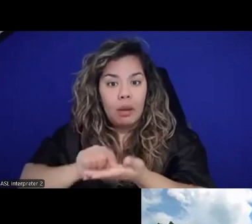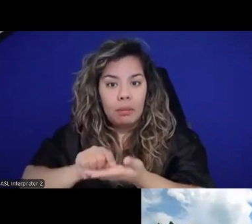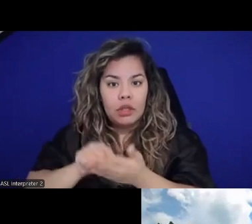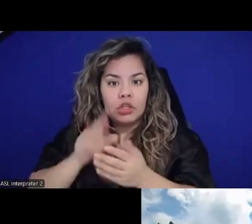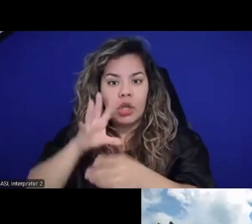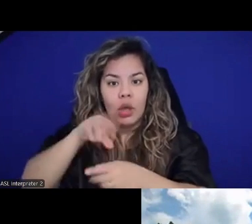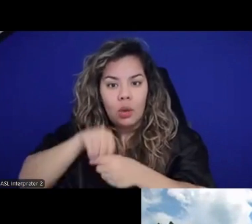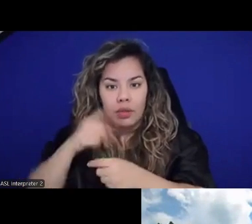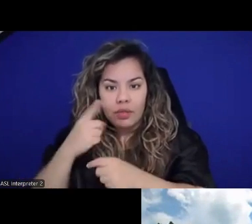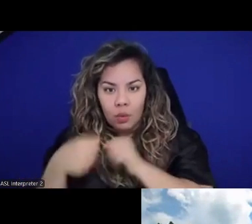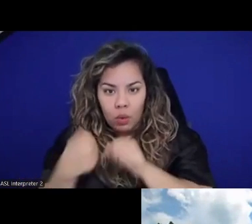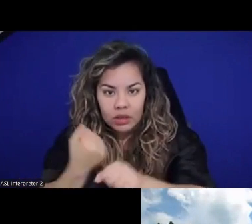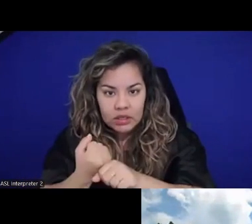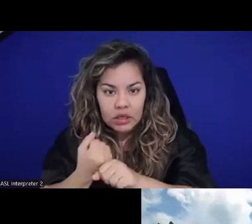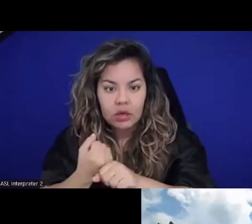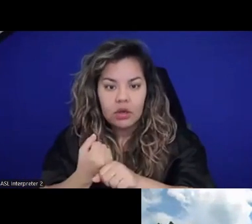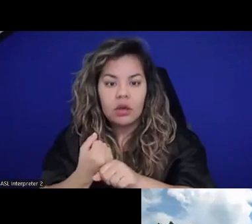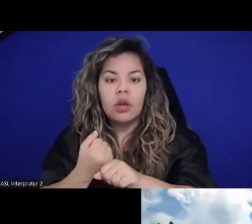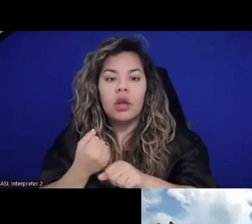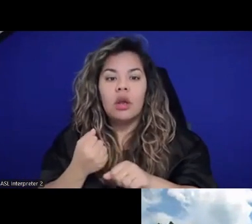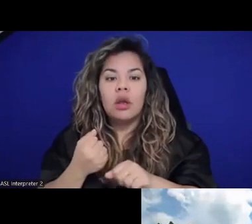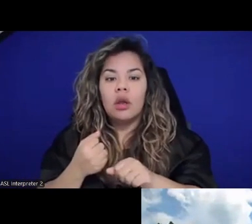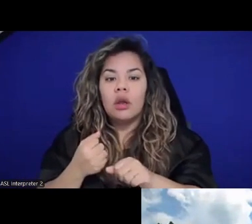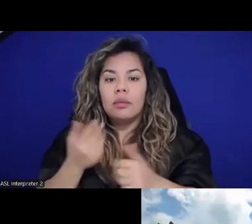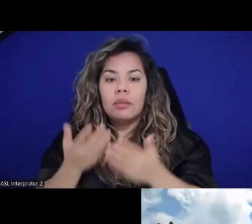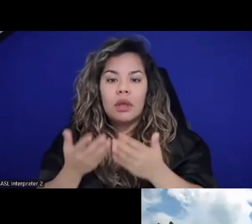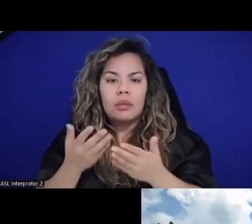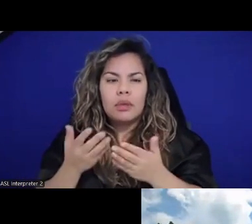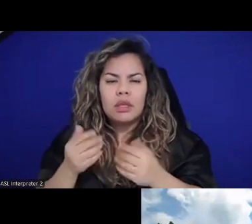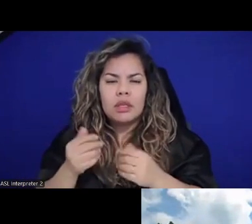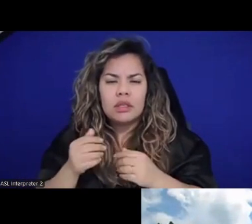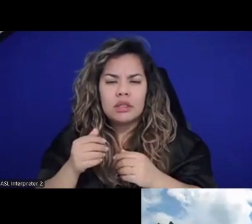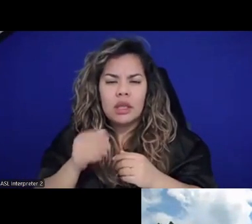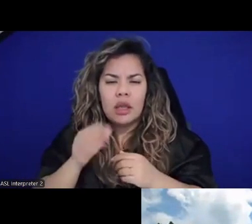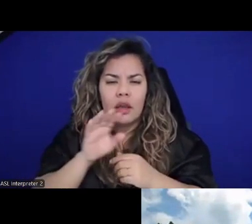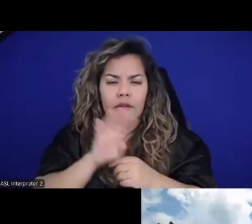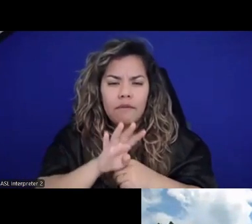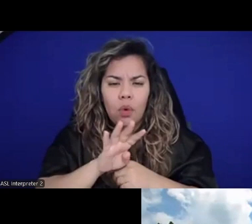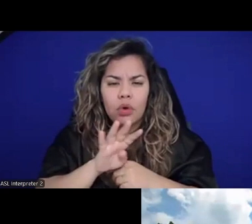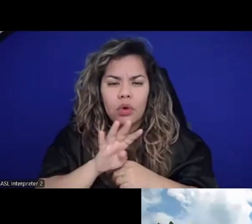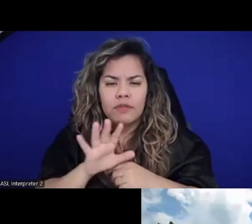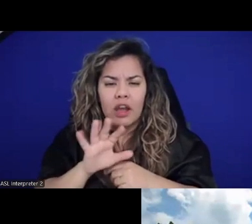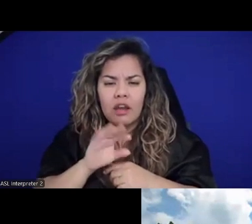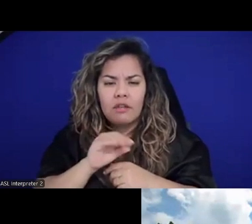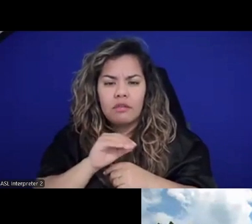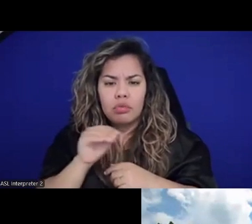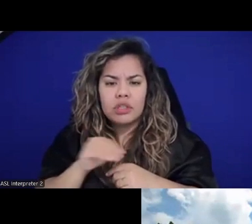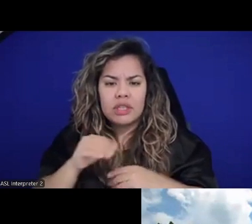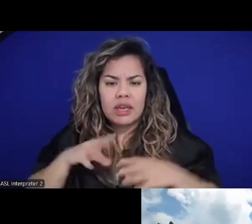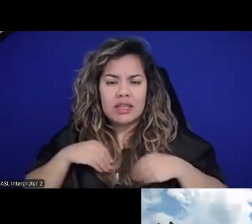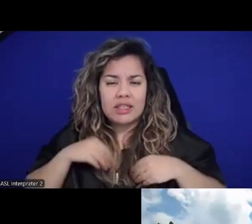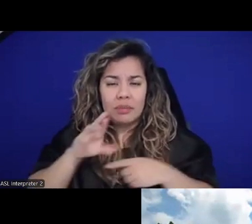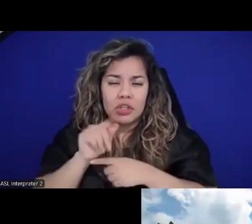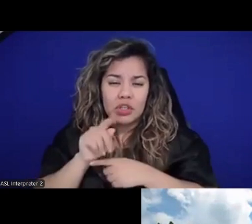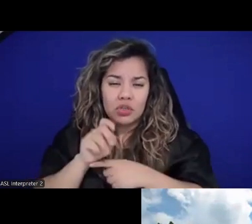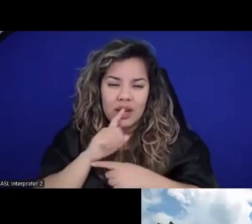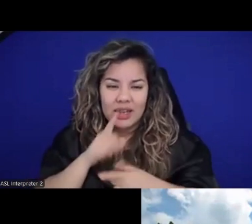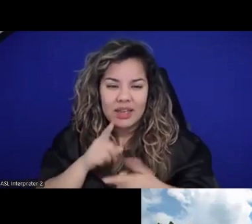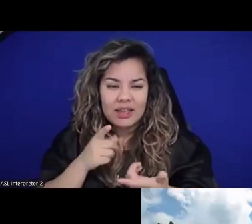or 5% acceptance manuscript rate is statistically insignificant and discouraging to the potential